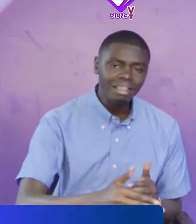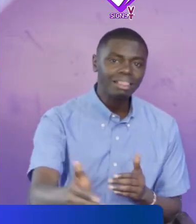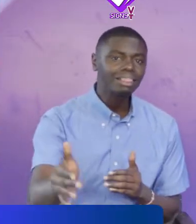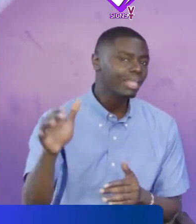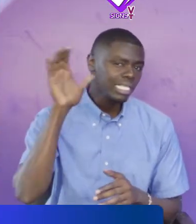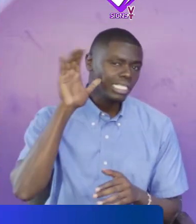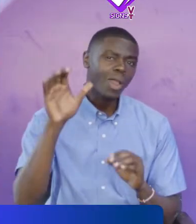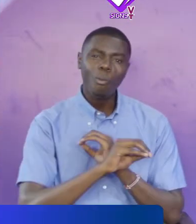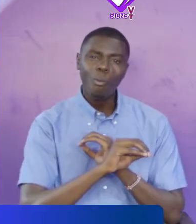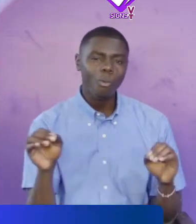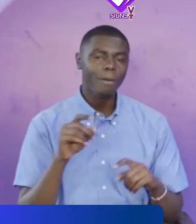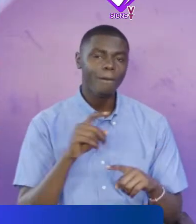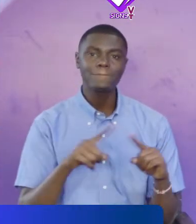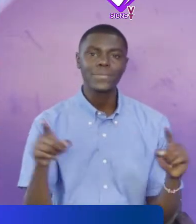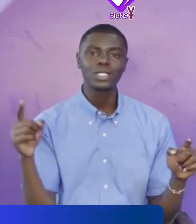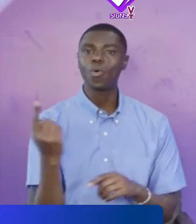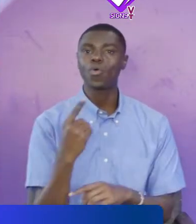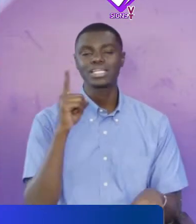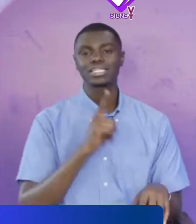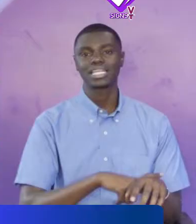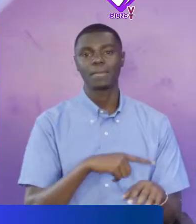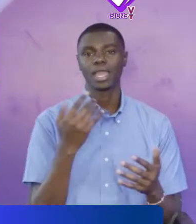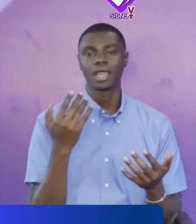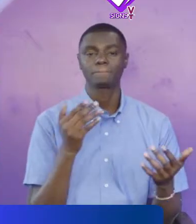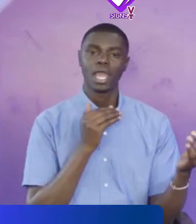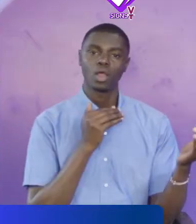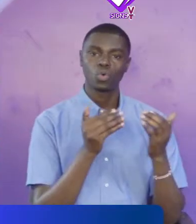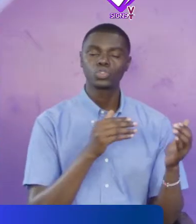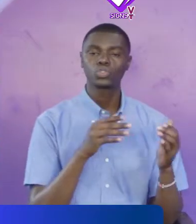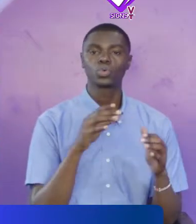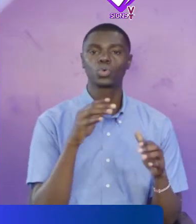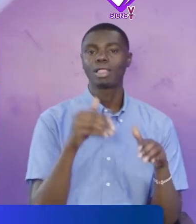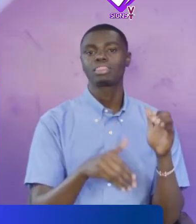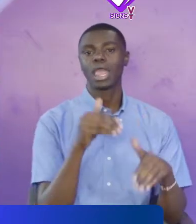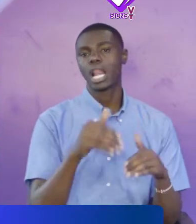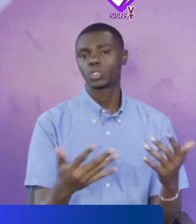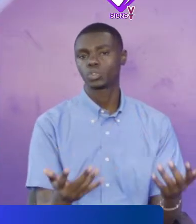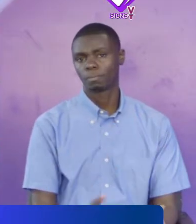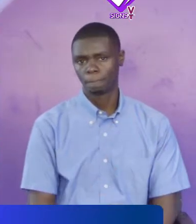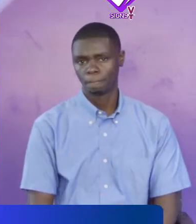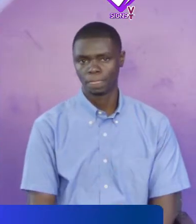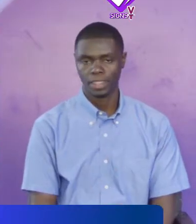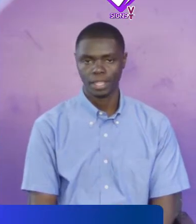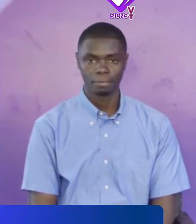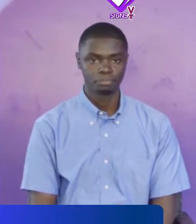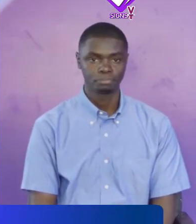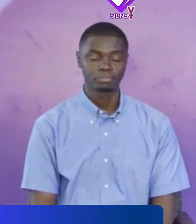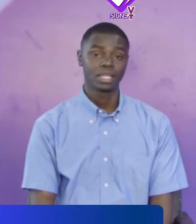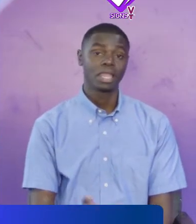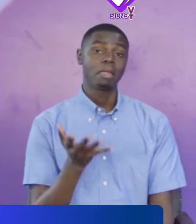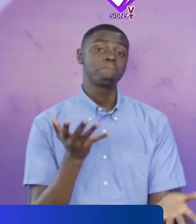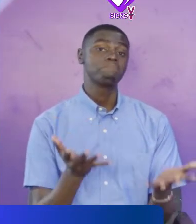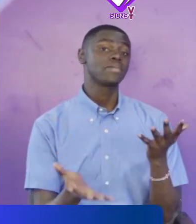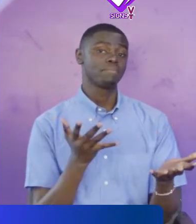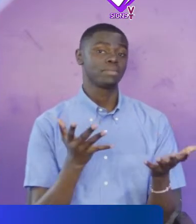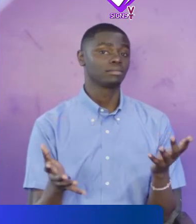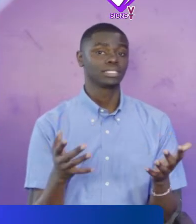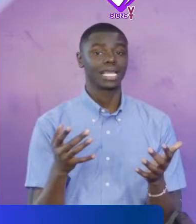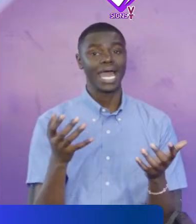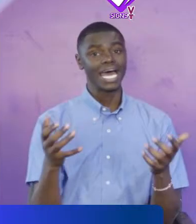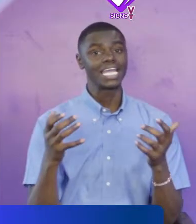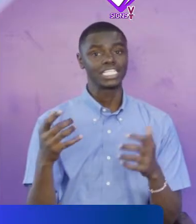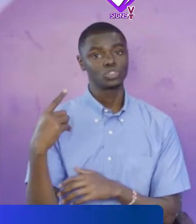but only during close to the election itself. Yeah, maybe I need to correct that. Yes.